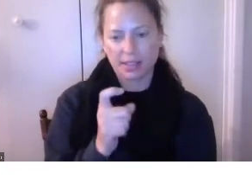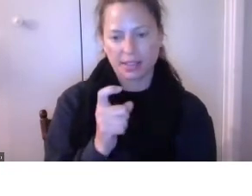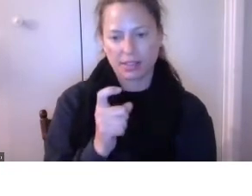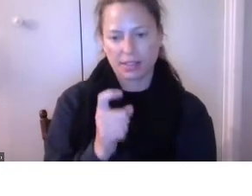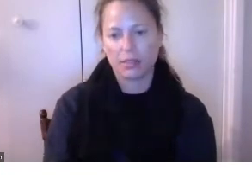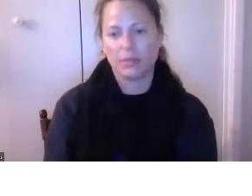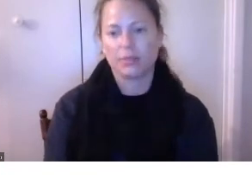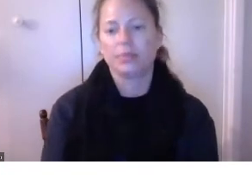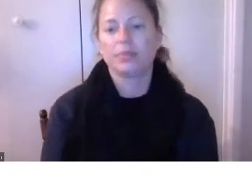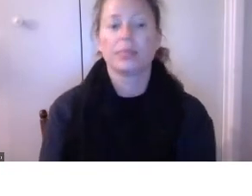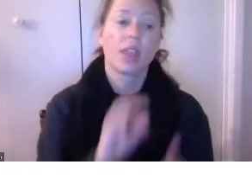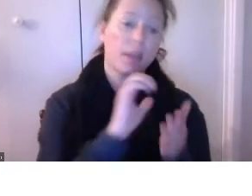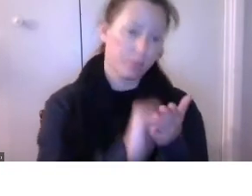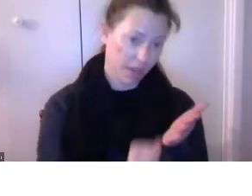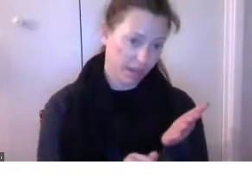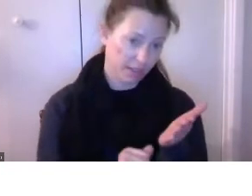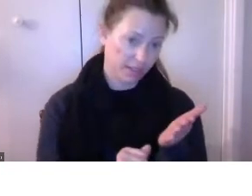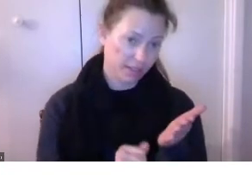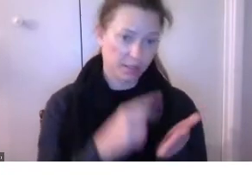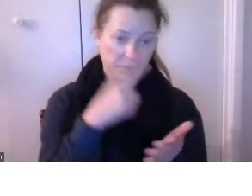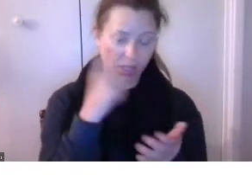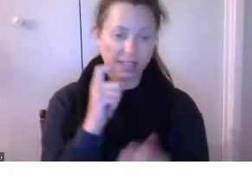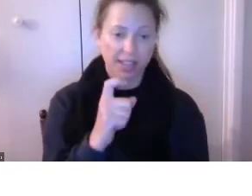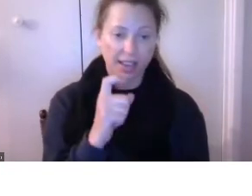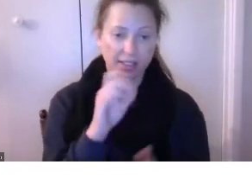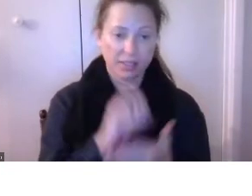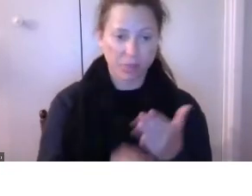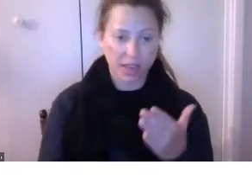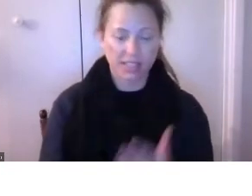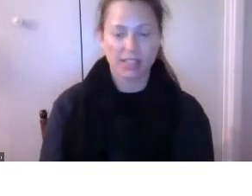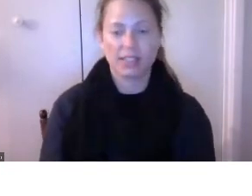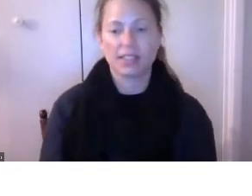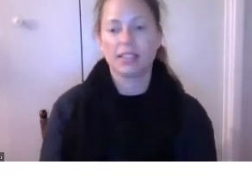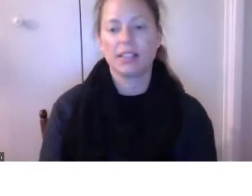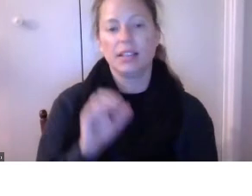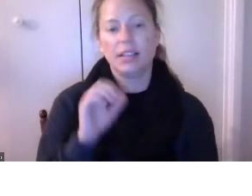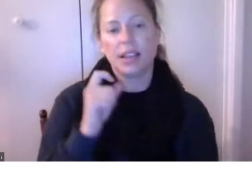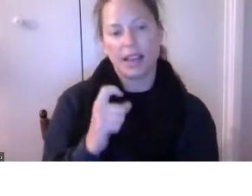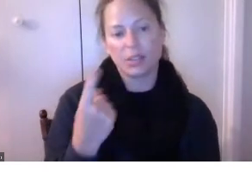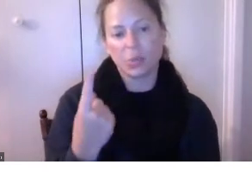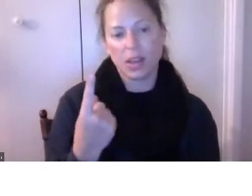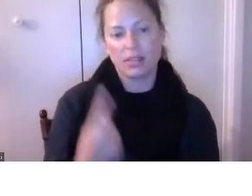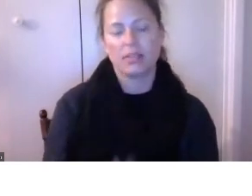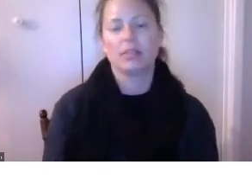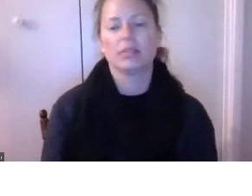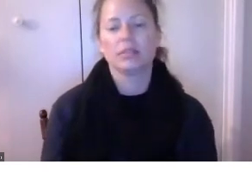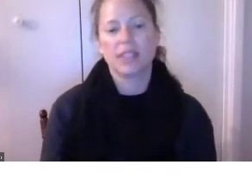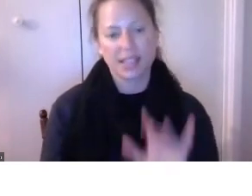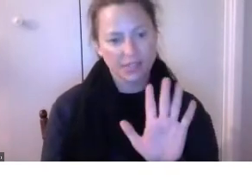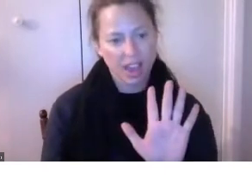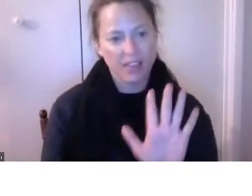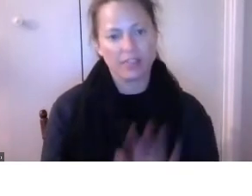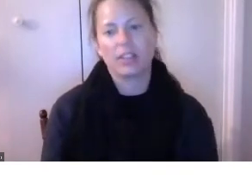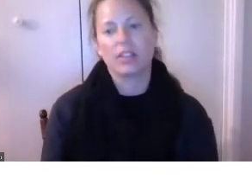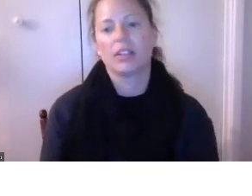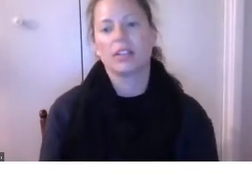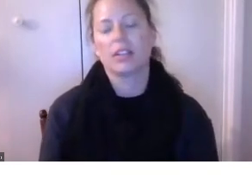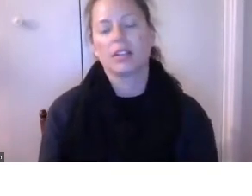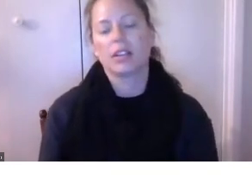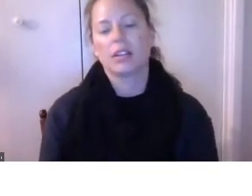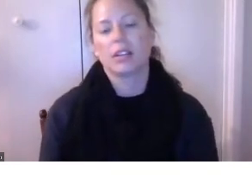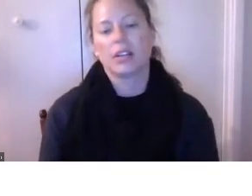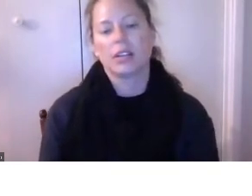x minus, because it's x minus x1, and my x1 is 5.